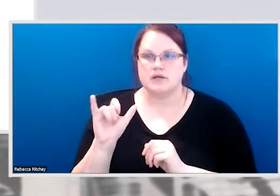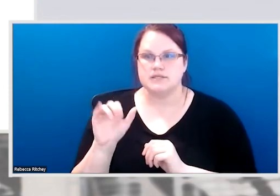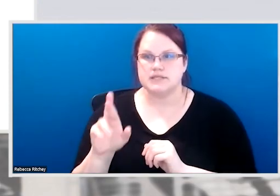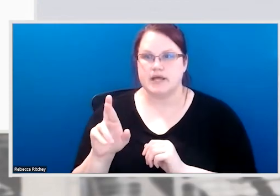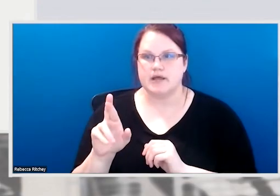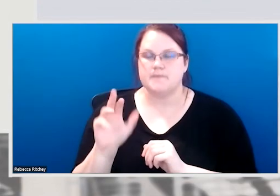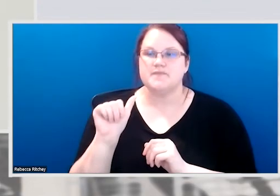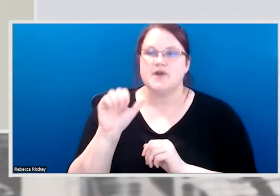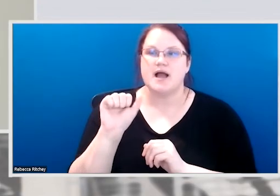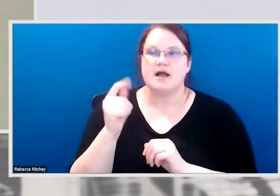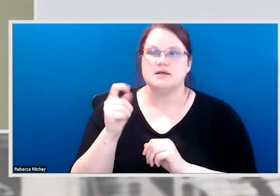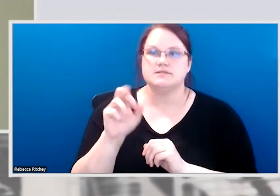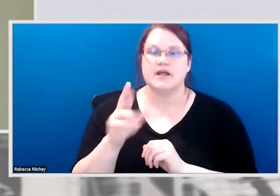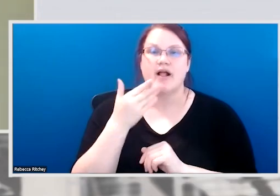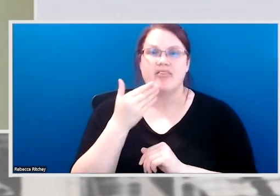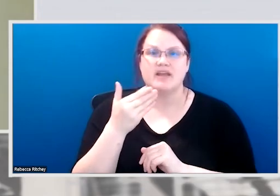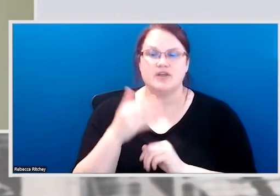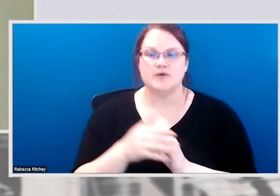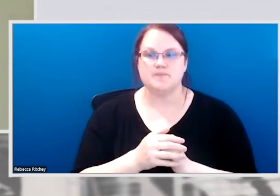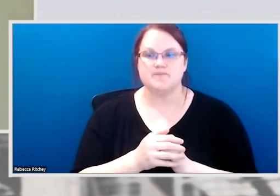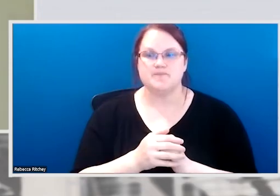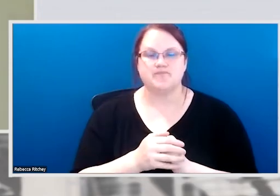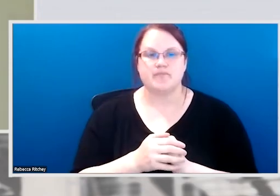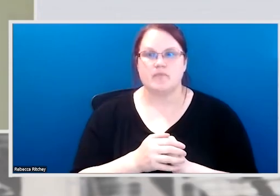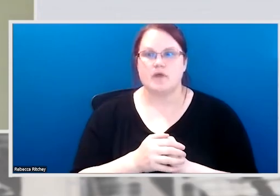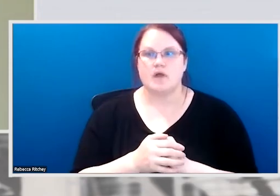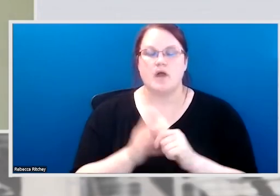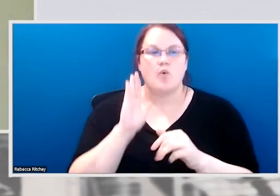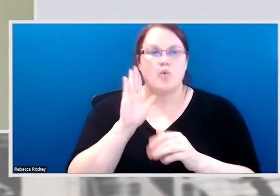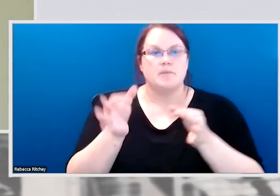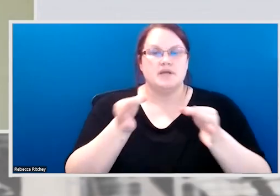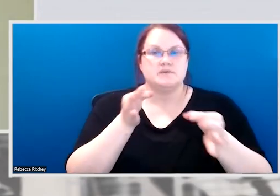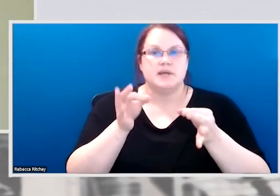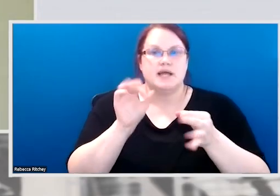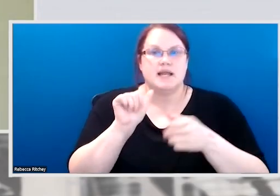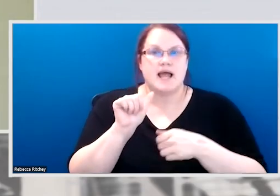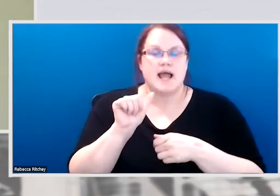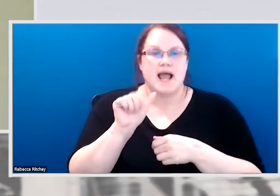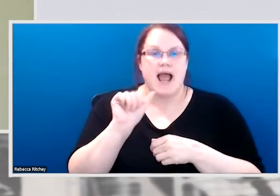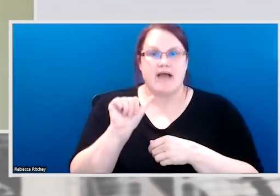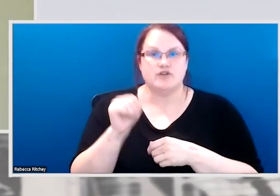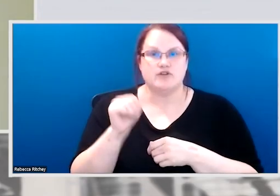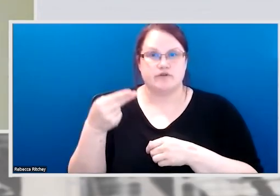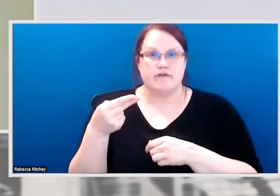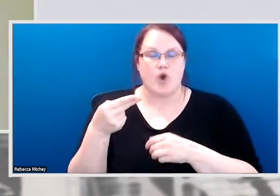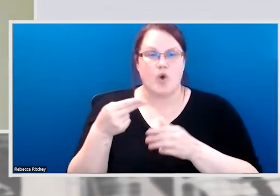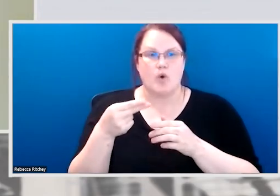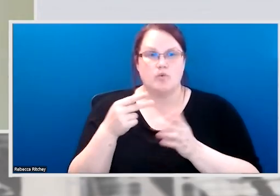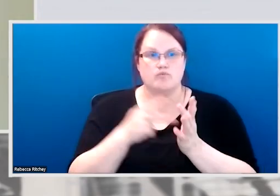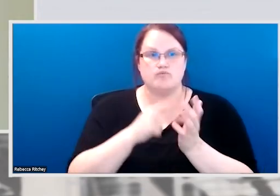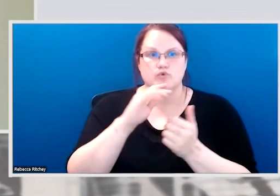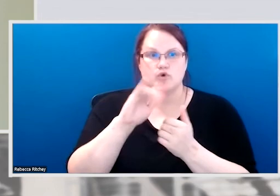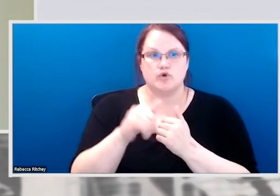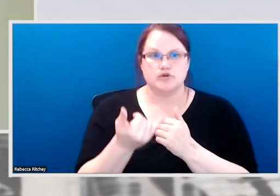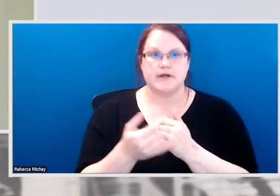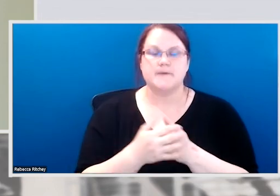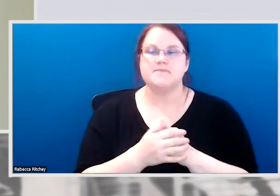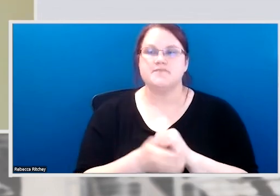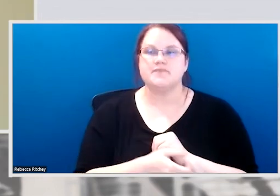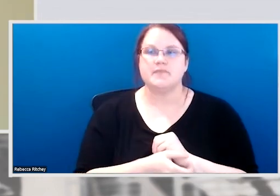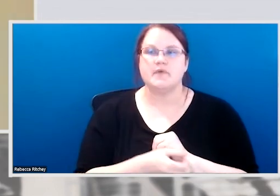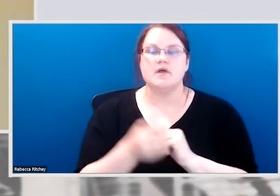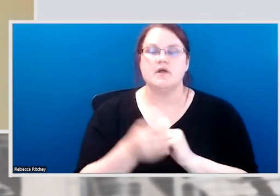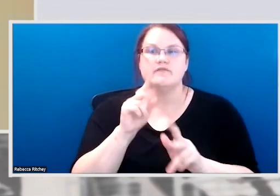Great, thank you, Josette. So I'll be explaining the Avenues of Hope program. I'm the project manager for this initiative. And for those who